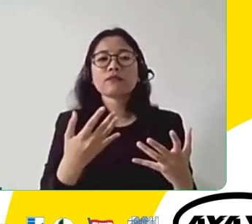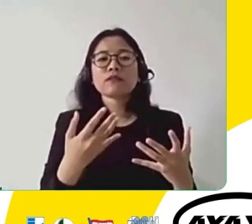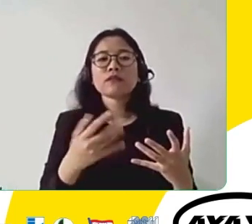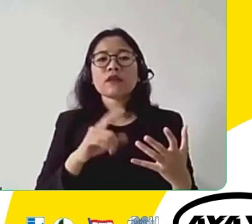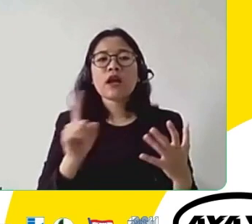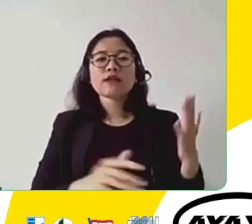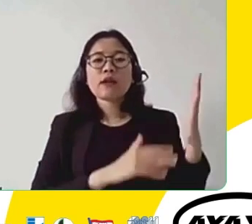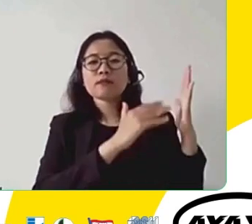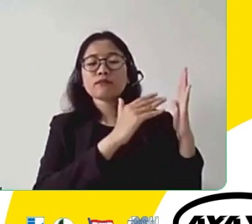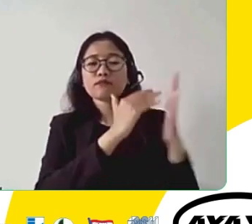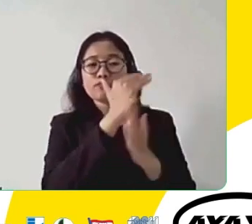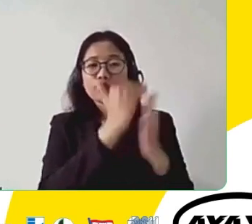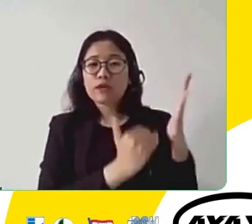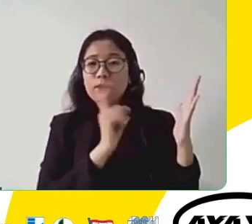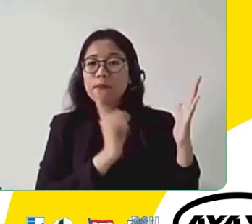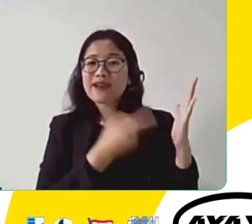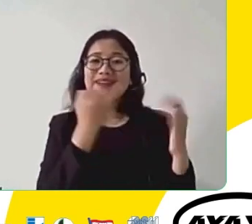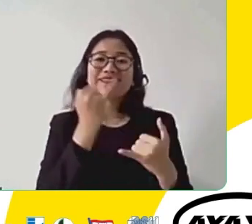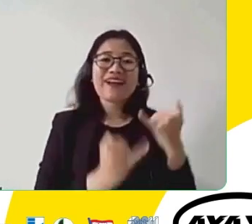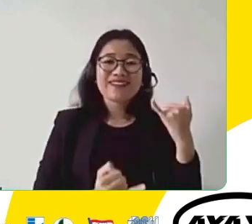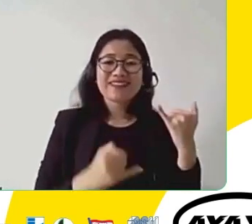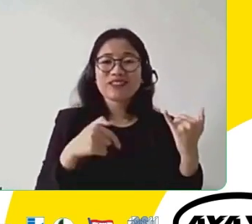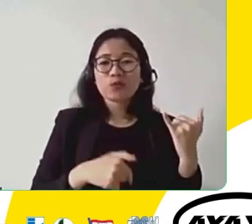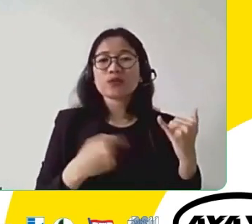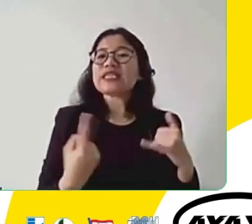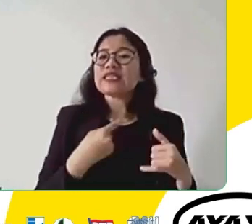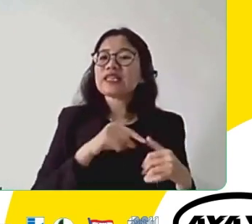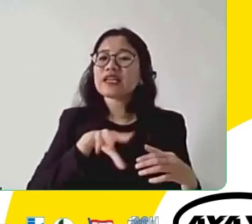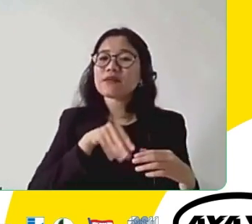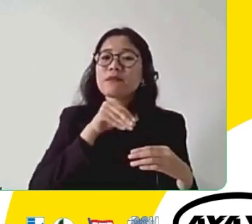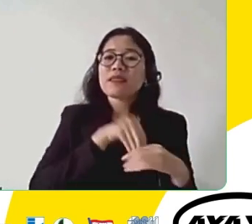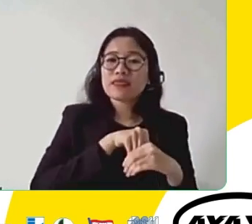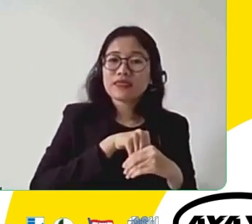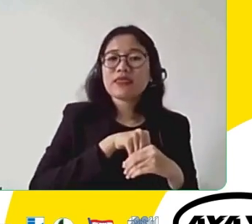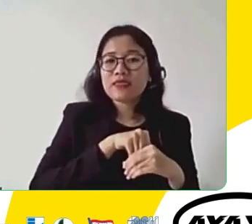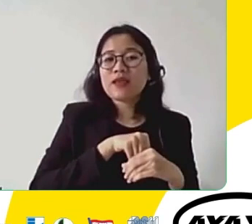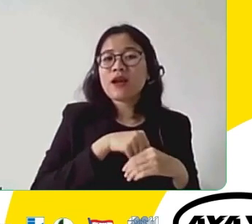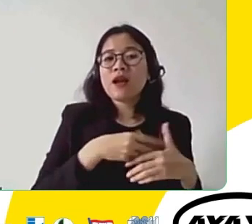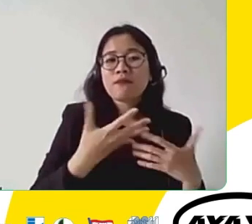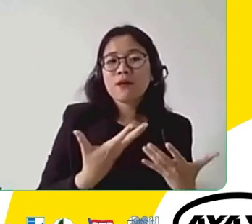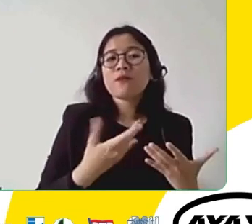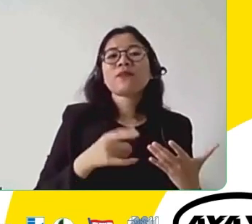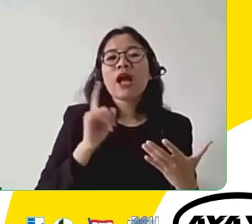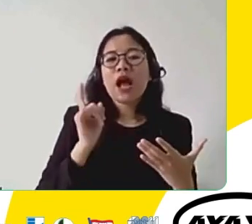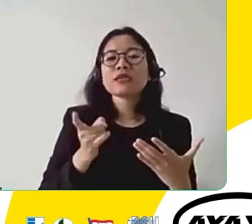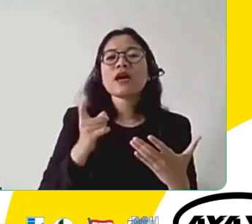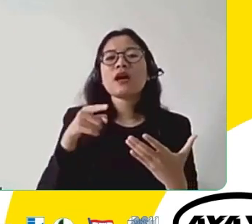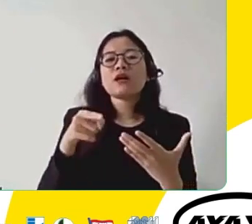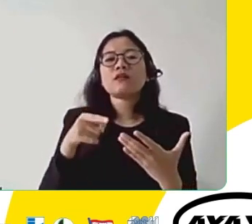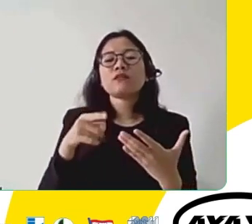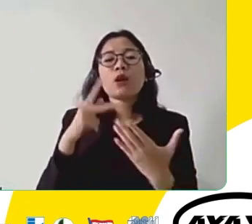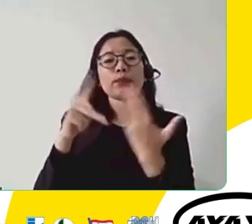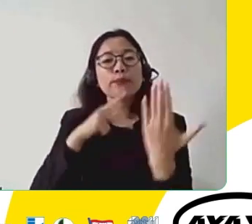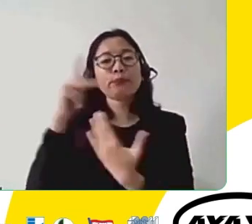in 2022. That now as the document by